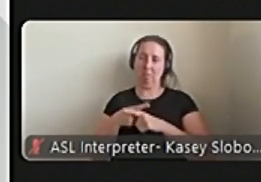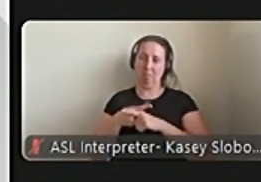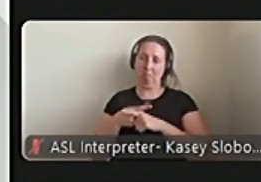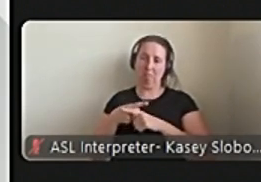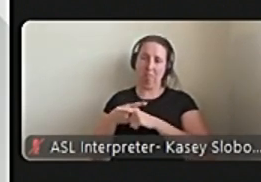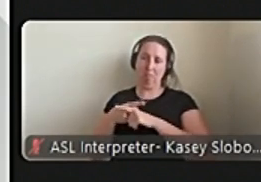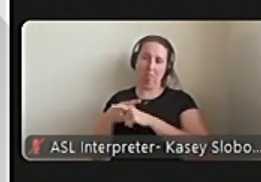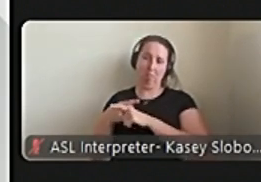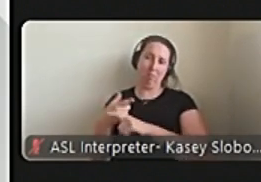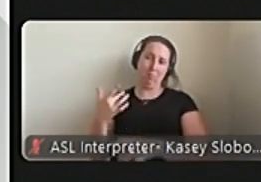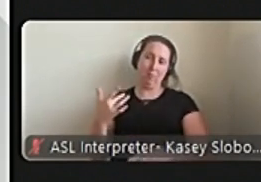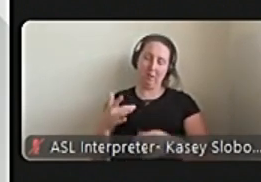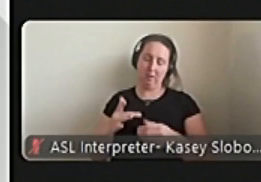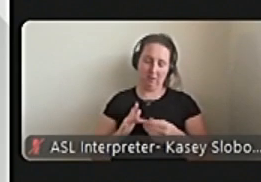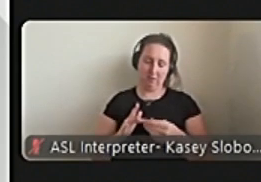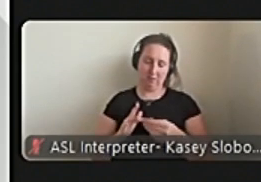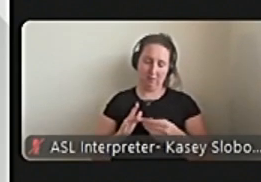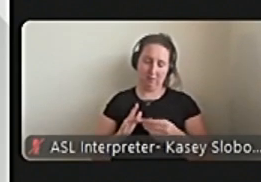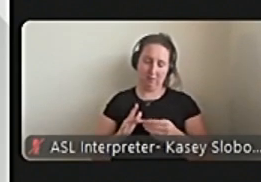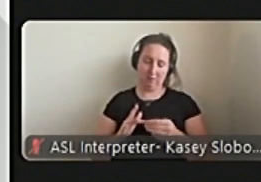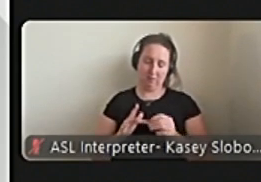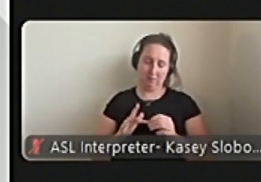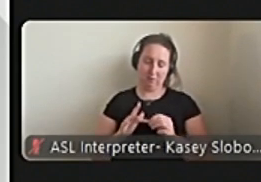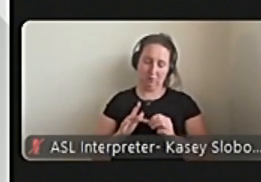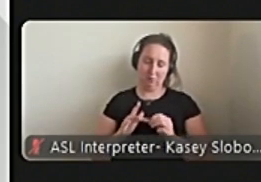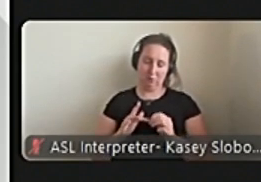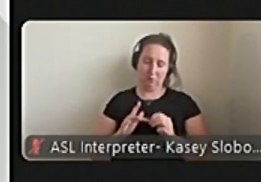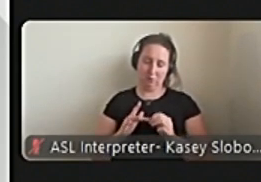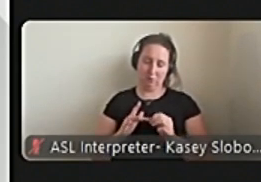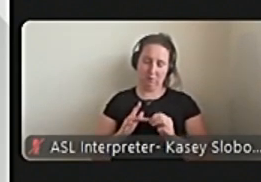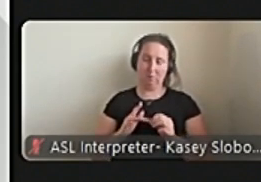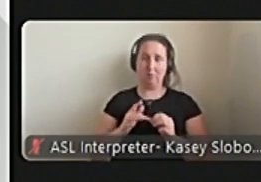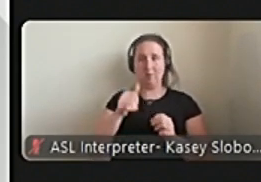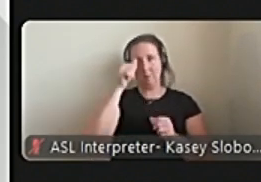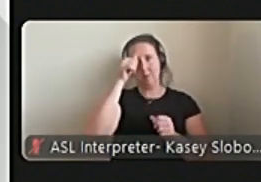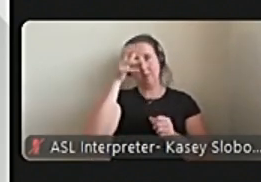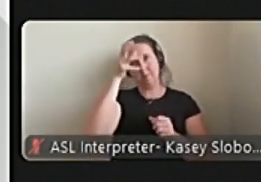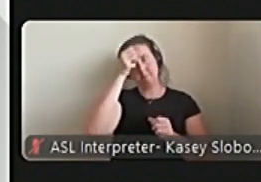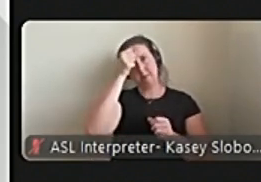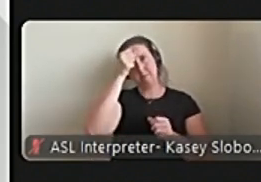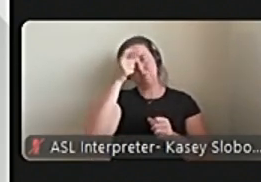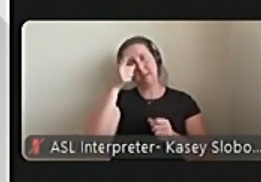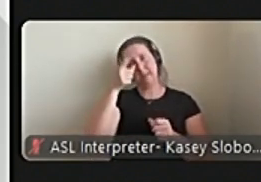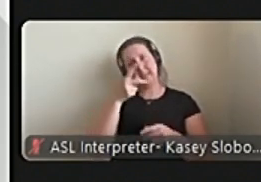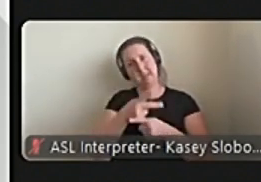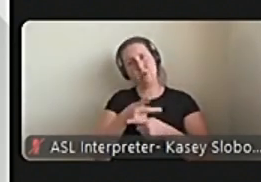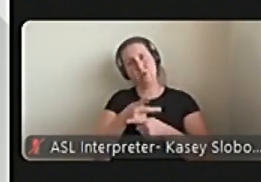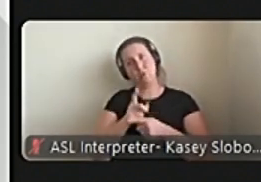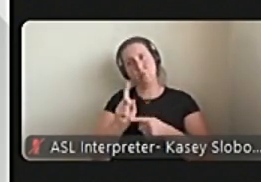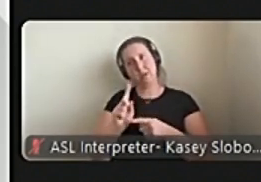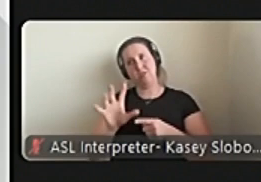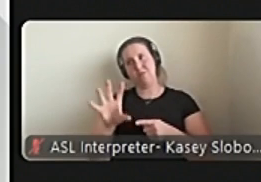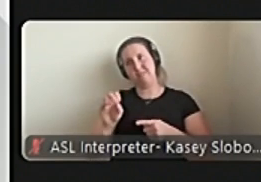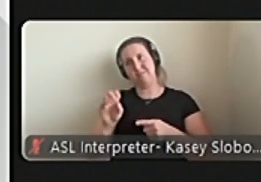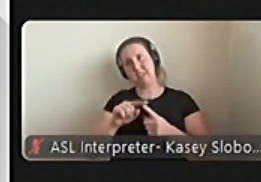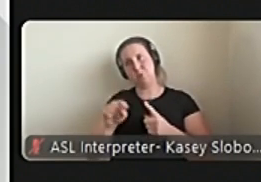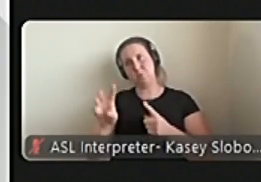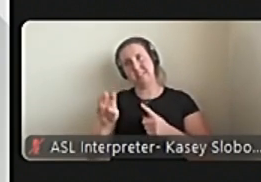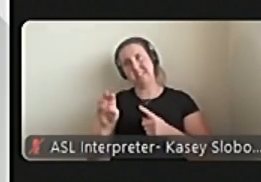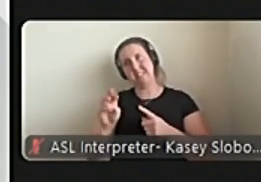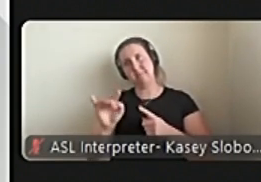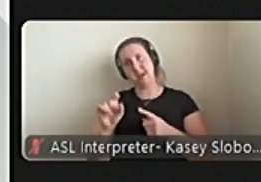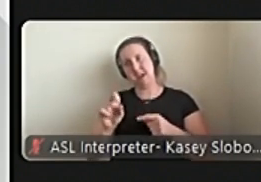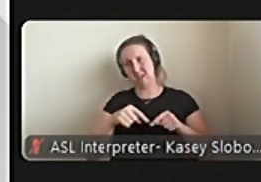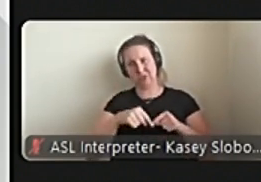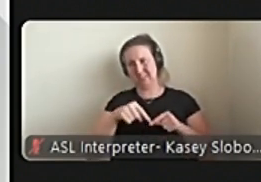closest so-called memory care, and it's this assisted living model, Yeah. right, is like 50 to 60 miles away. Yeah. And then